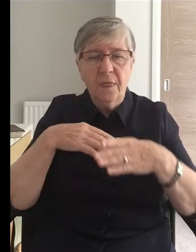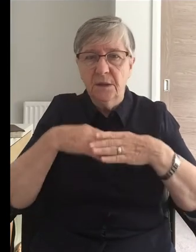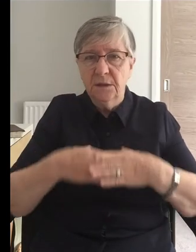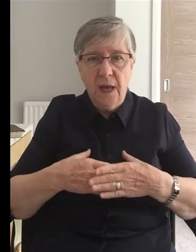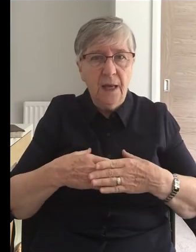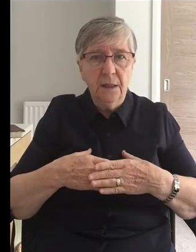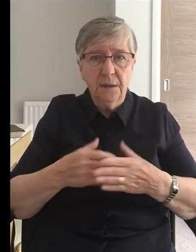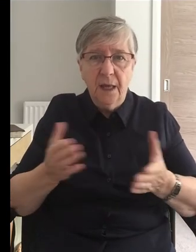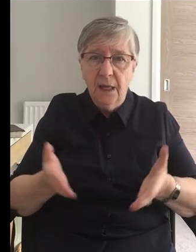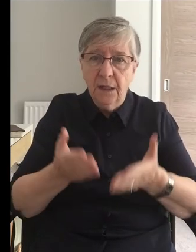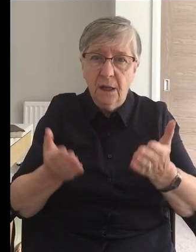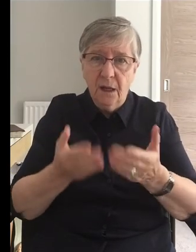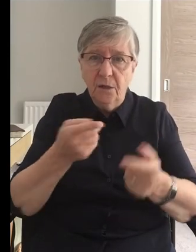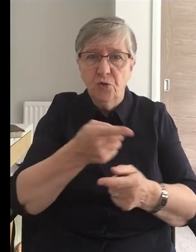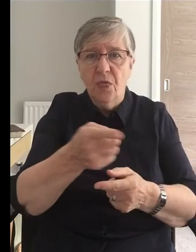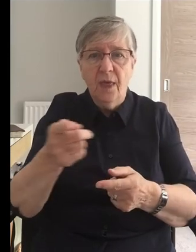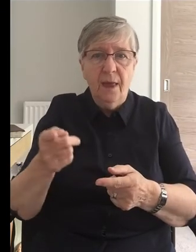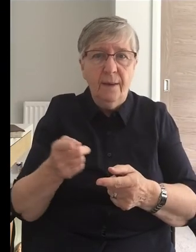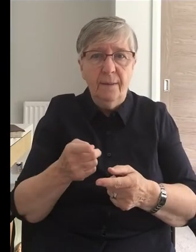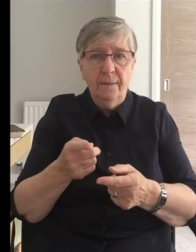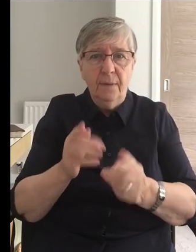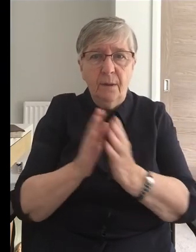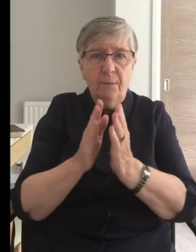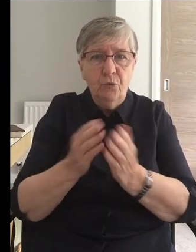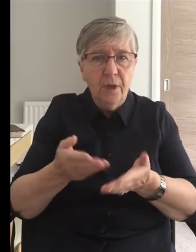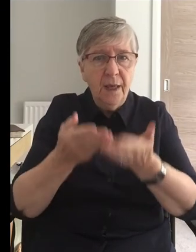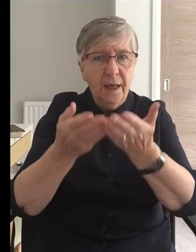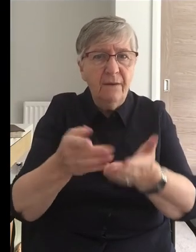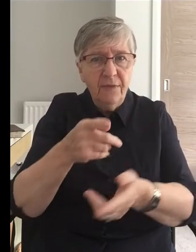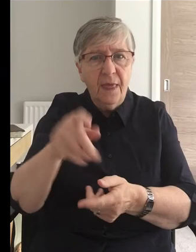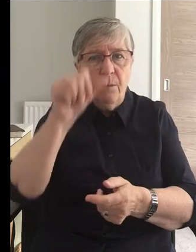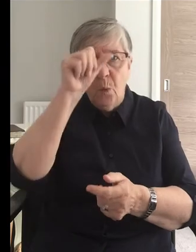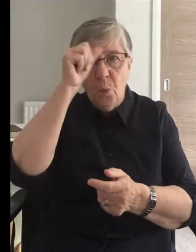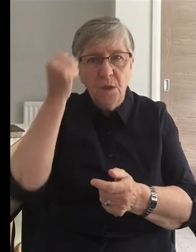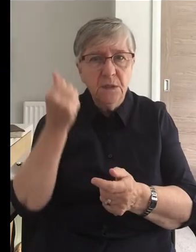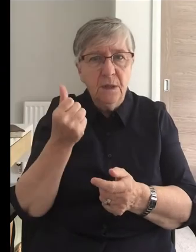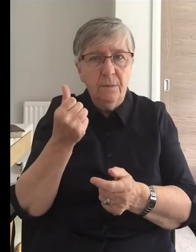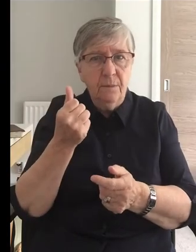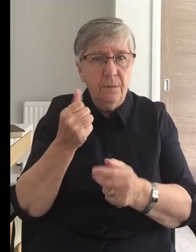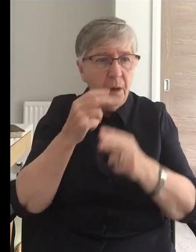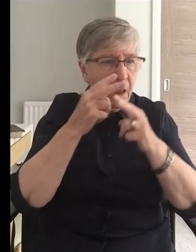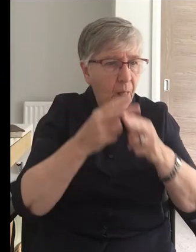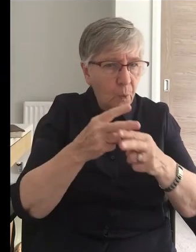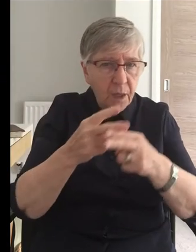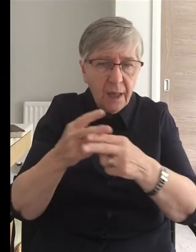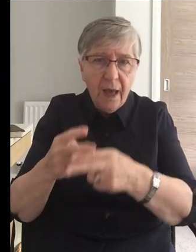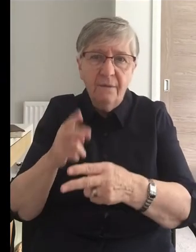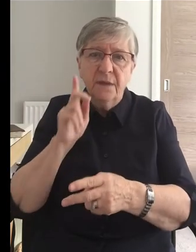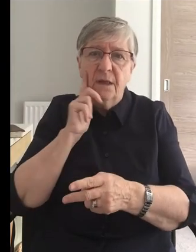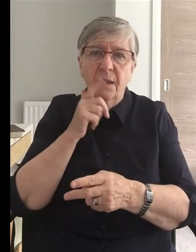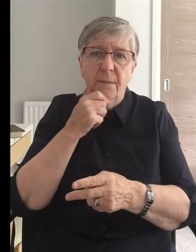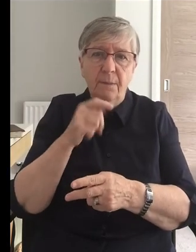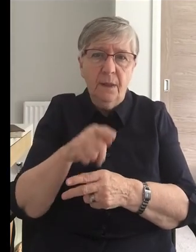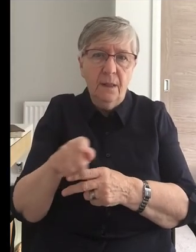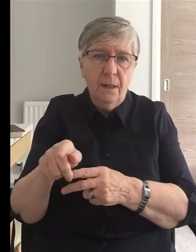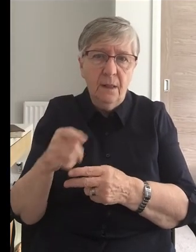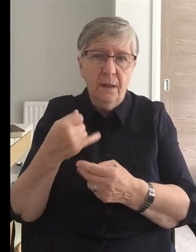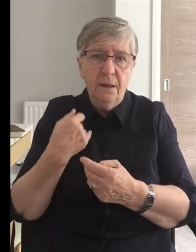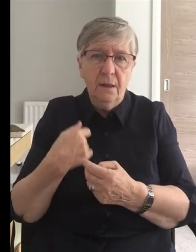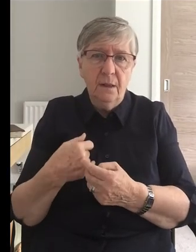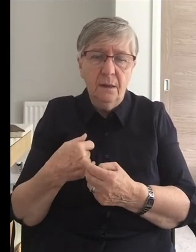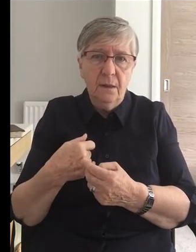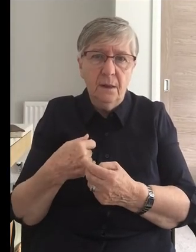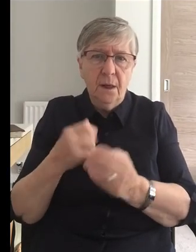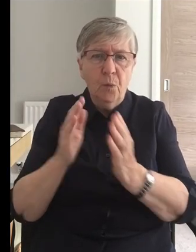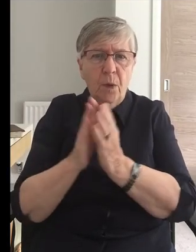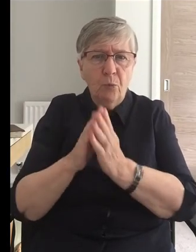them. We pray that you'd give them wisdom as they look after their patients. And we pray for